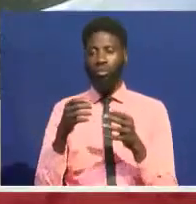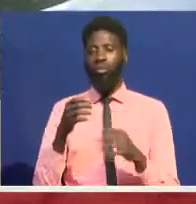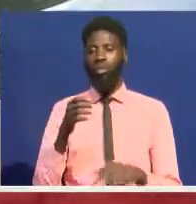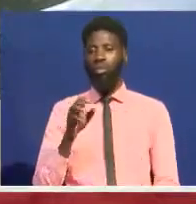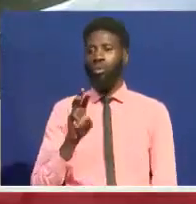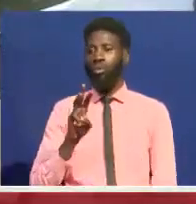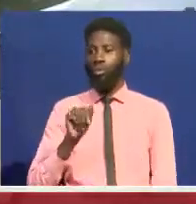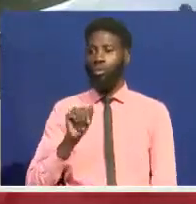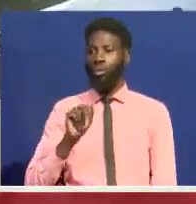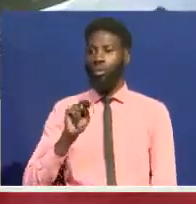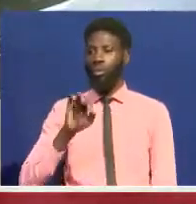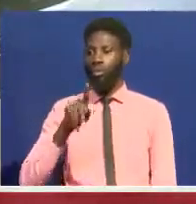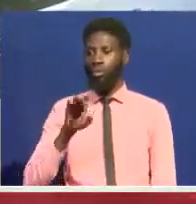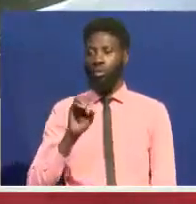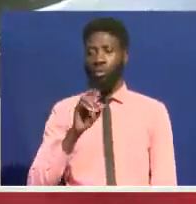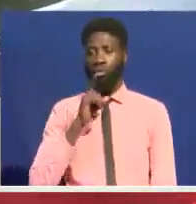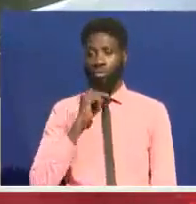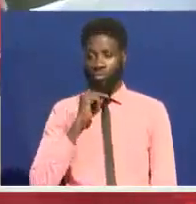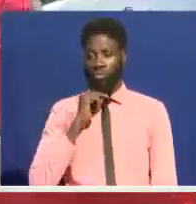School.